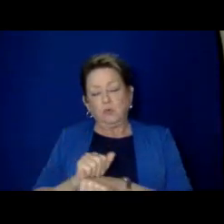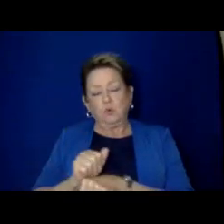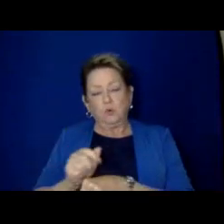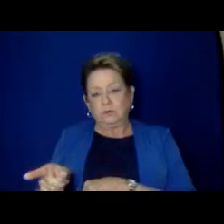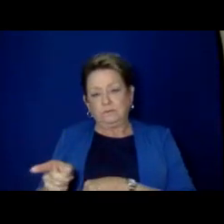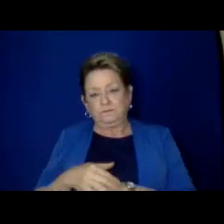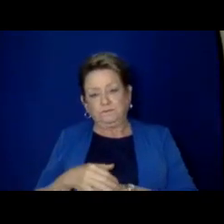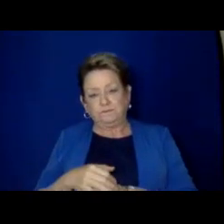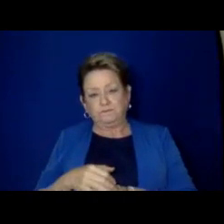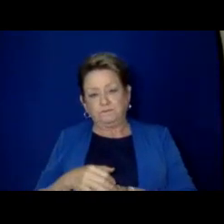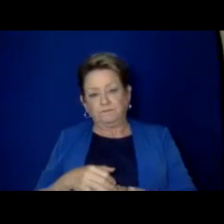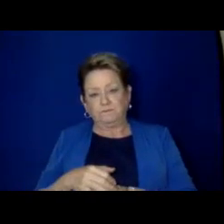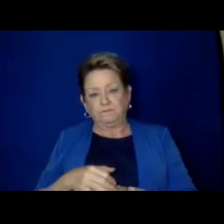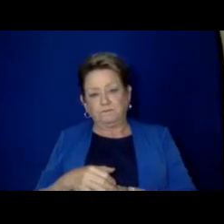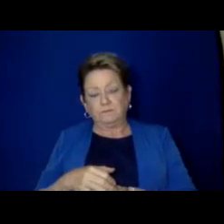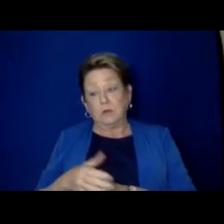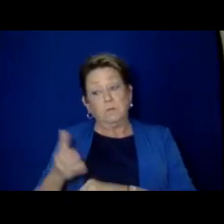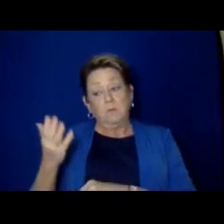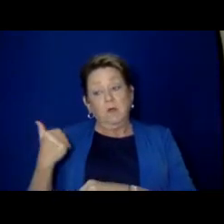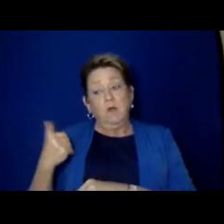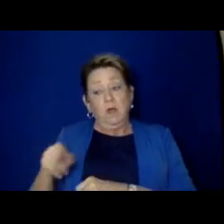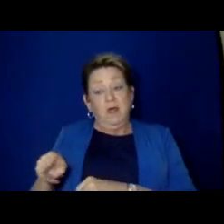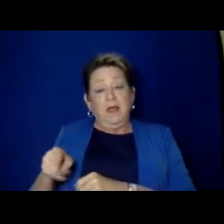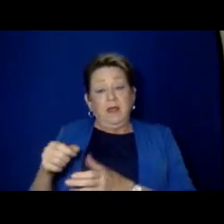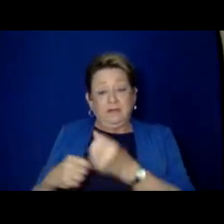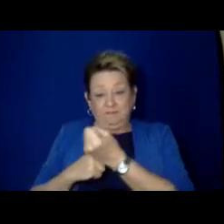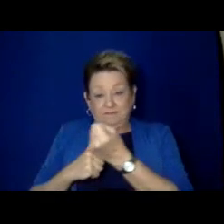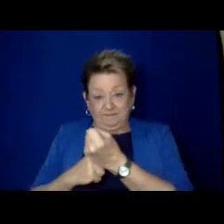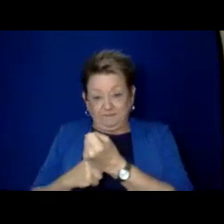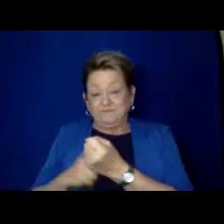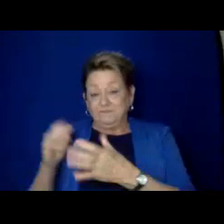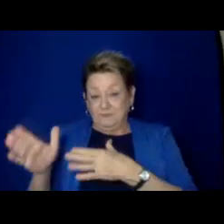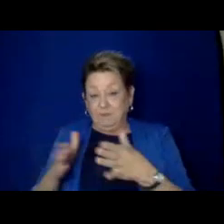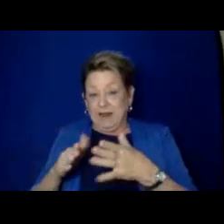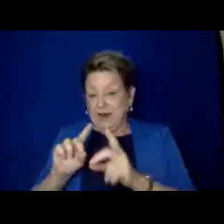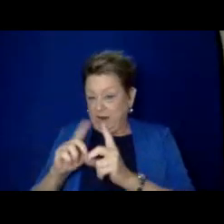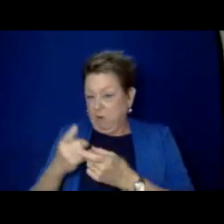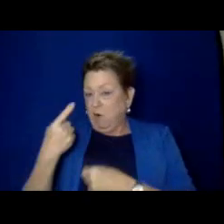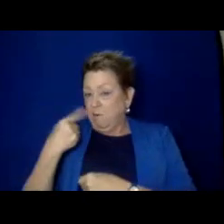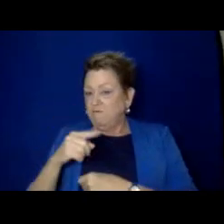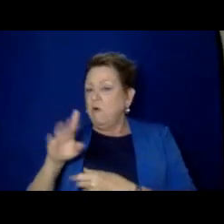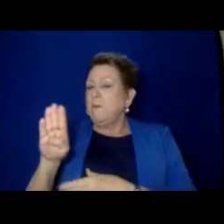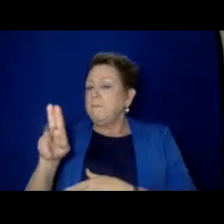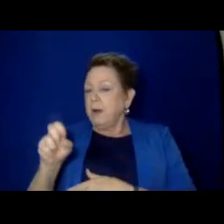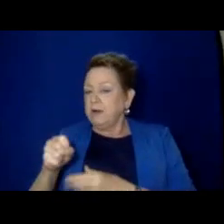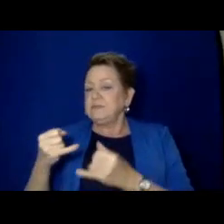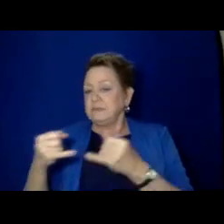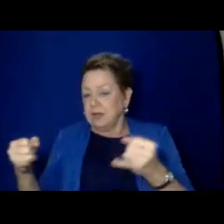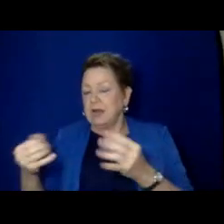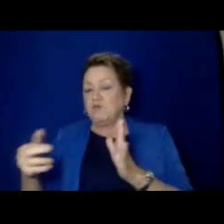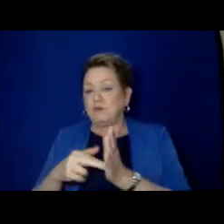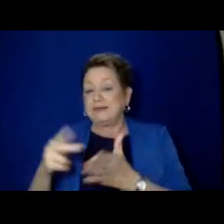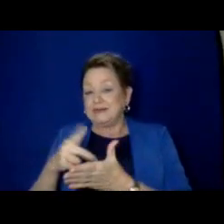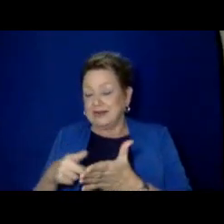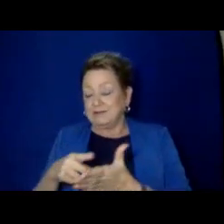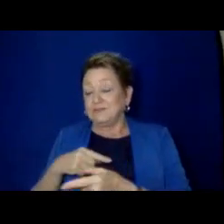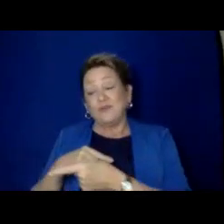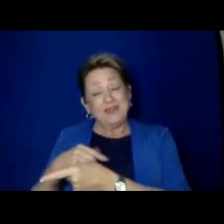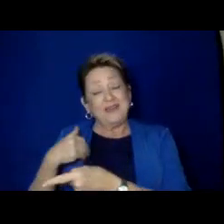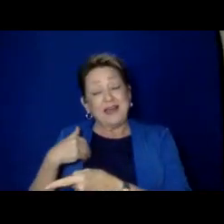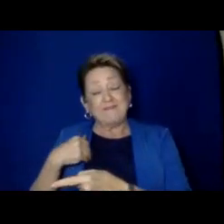would have supported our planning department for the bus line redesign. So they're actually hold